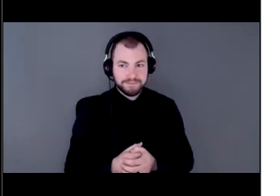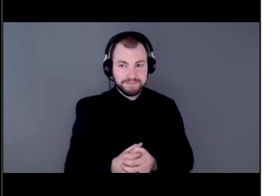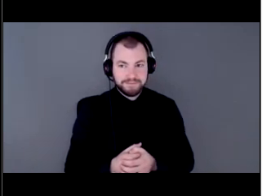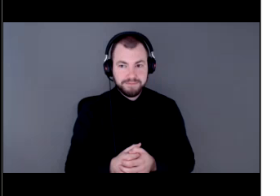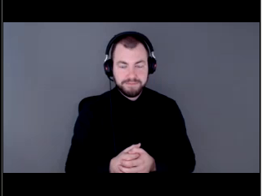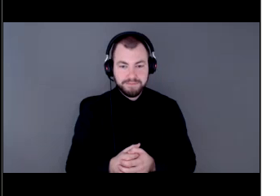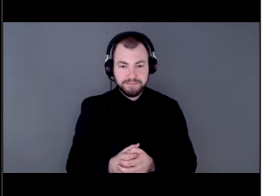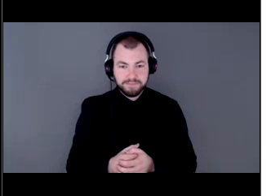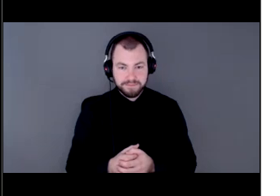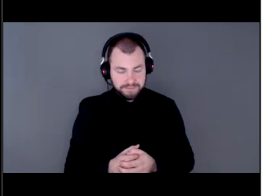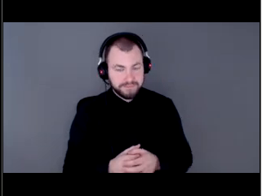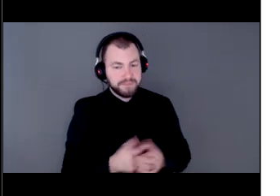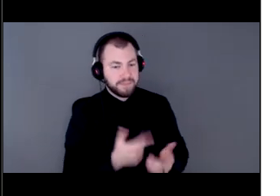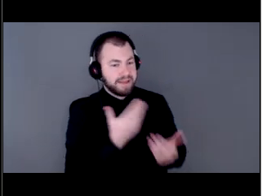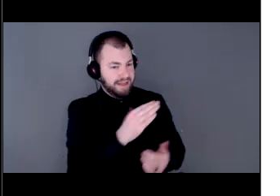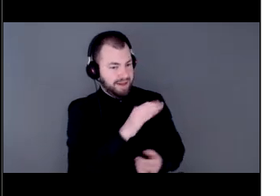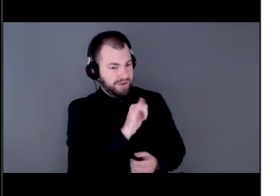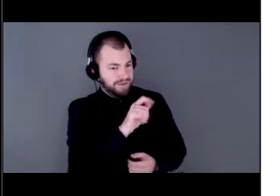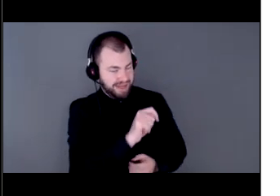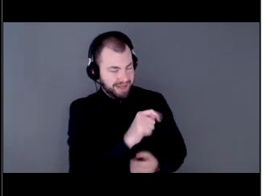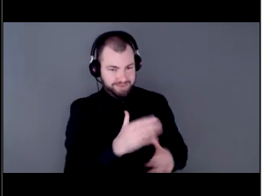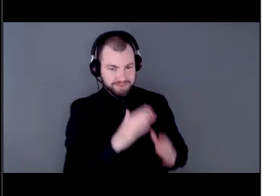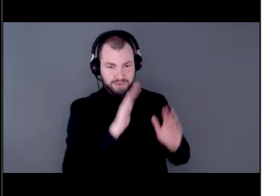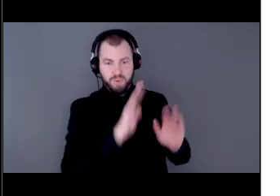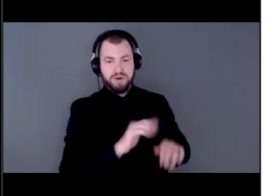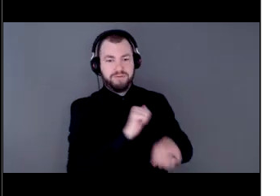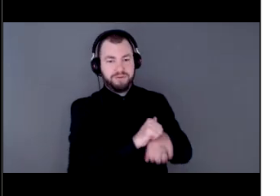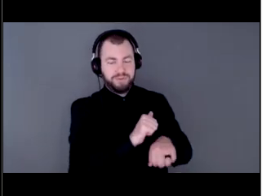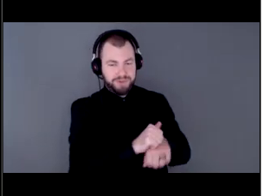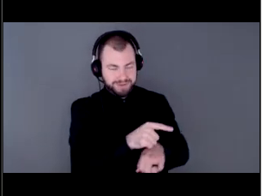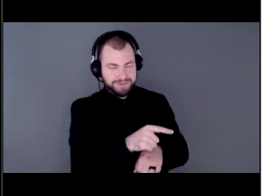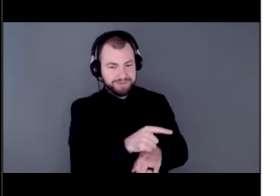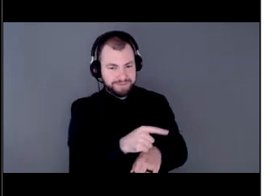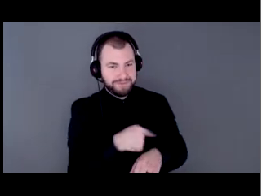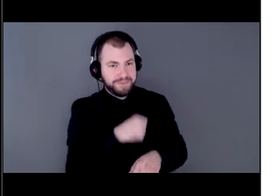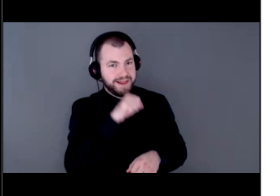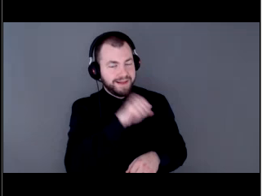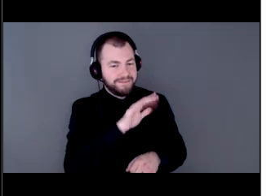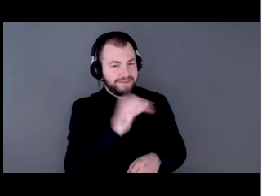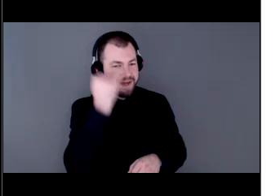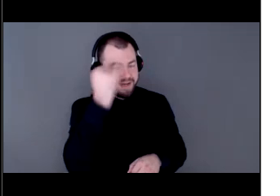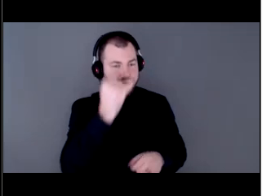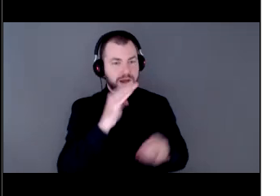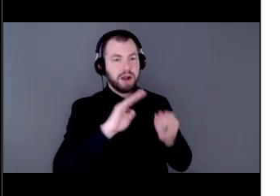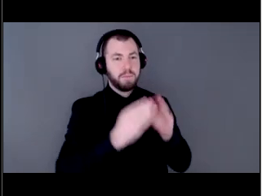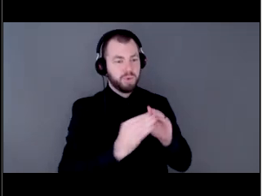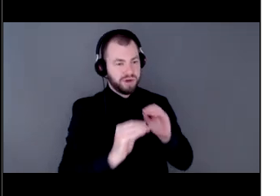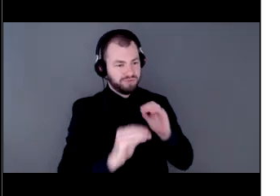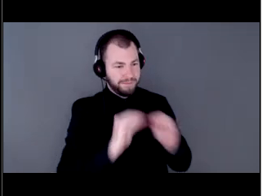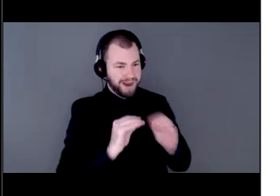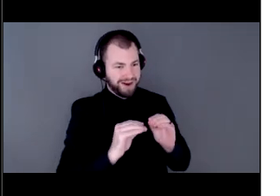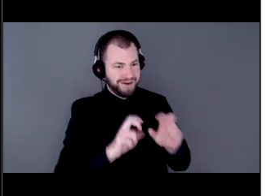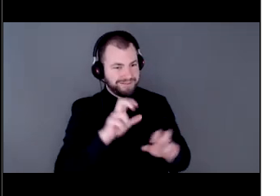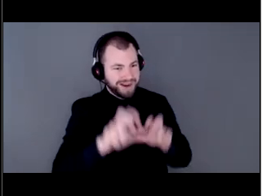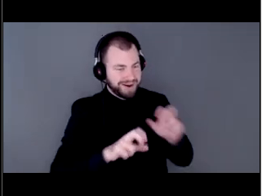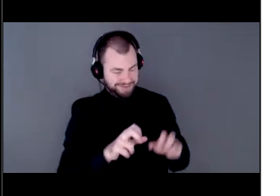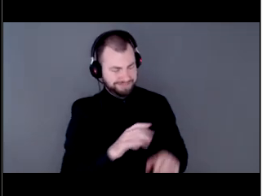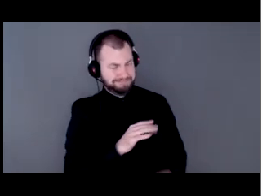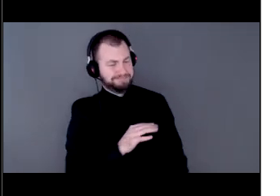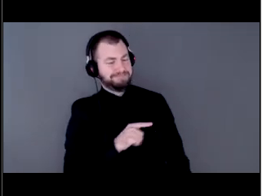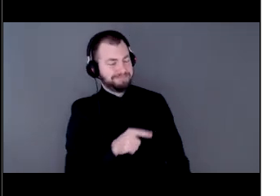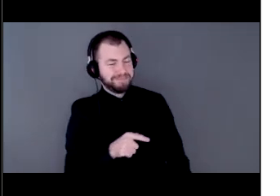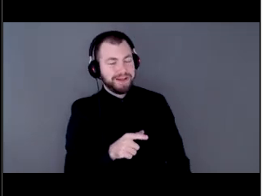Thank you for that, Kate. That's wonderful work. And I love the idea of a community repair fair.